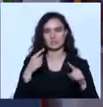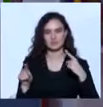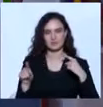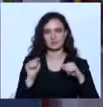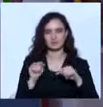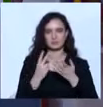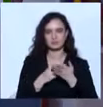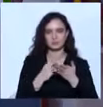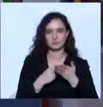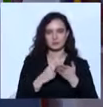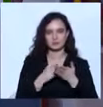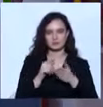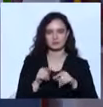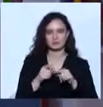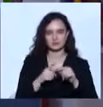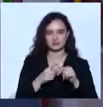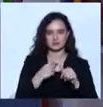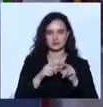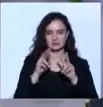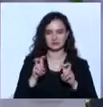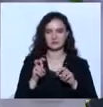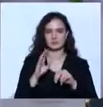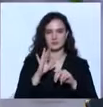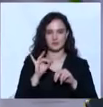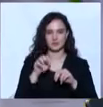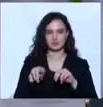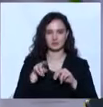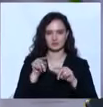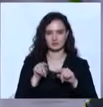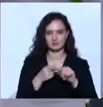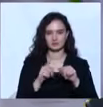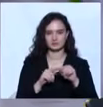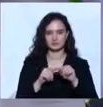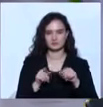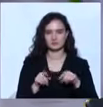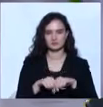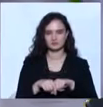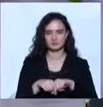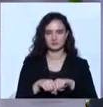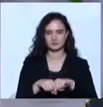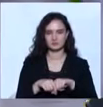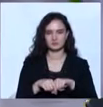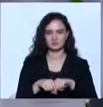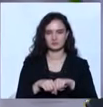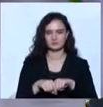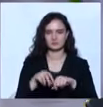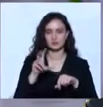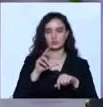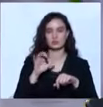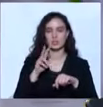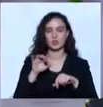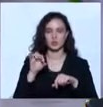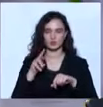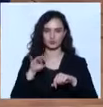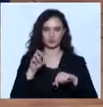of his books, The Call of the Wild. Indeed, it is Jack London,